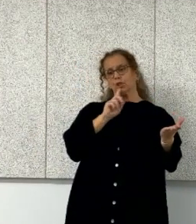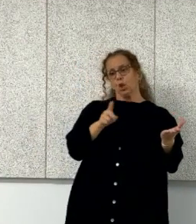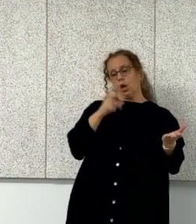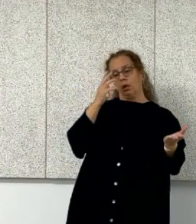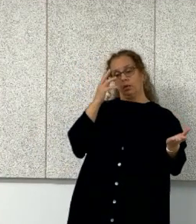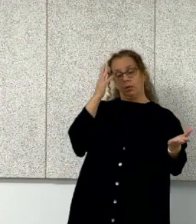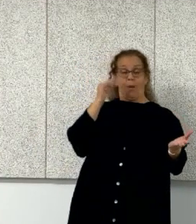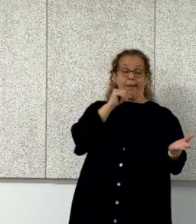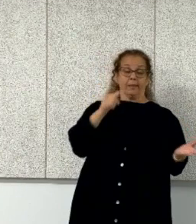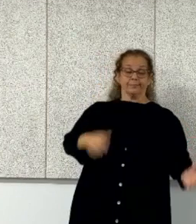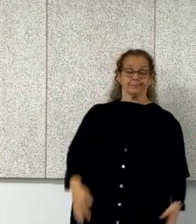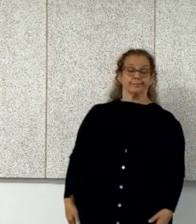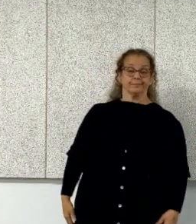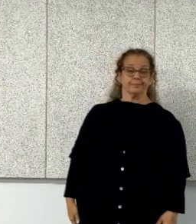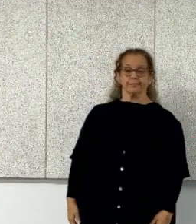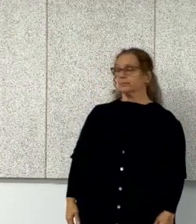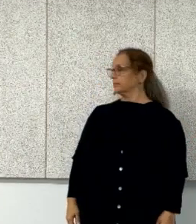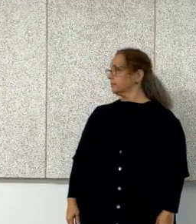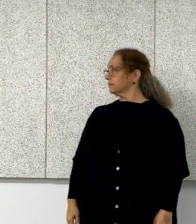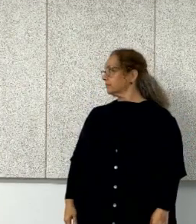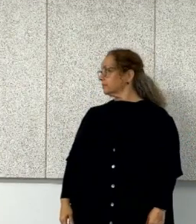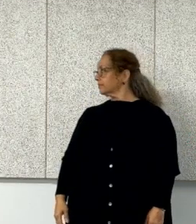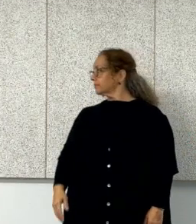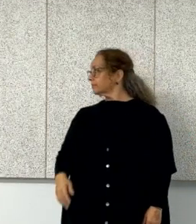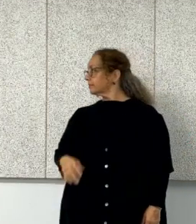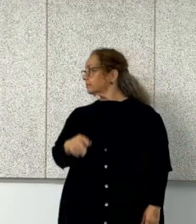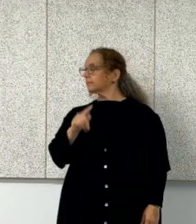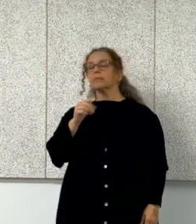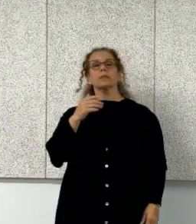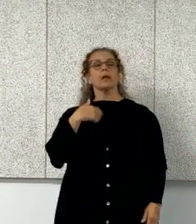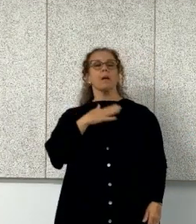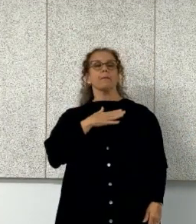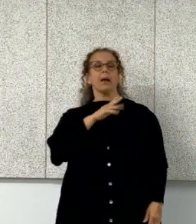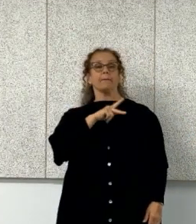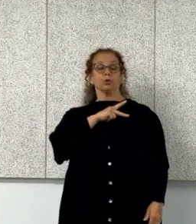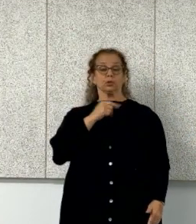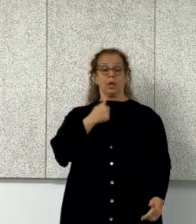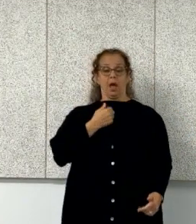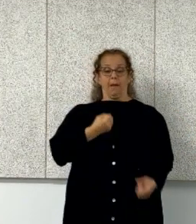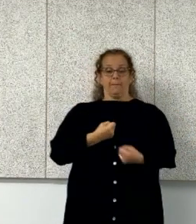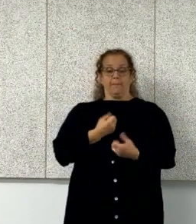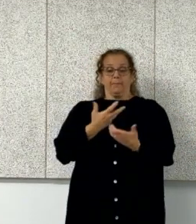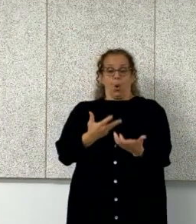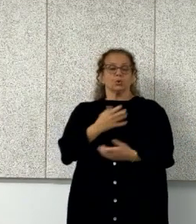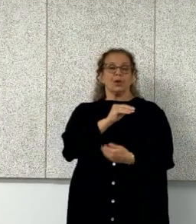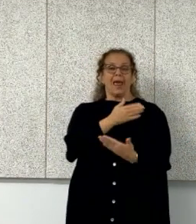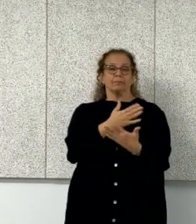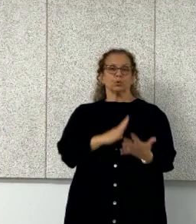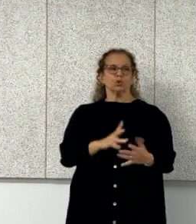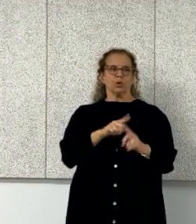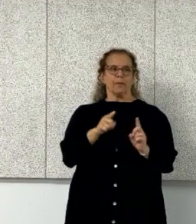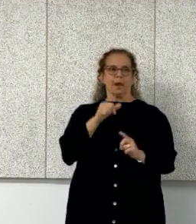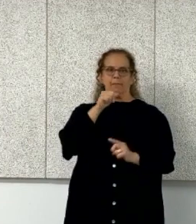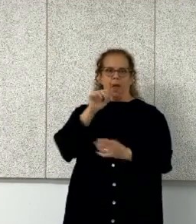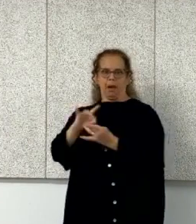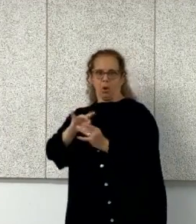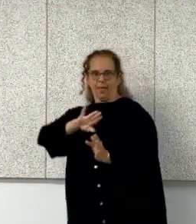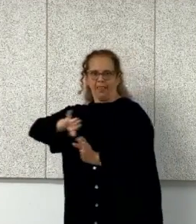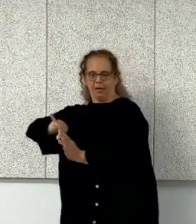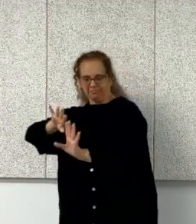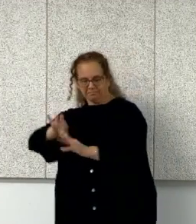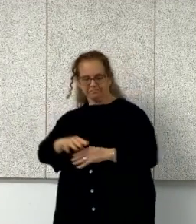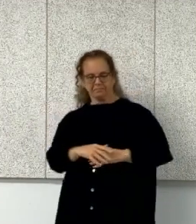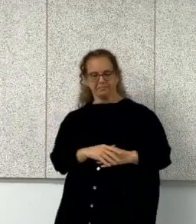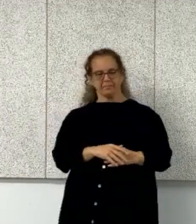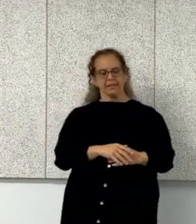hell? my personal creative practice is that I'm a musician and I write poetry, but that's not what I'm going to talk about. What I was going to talk about is that